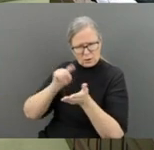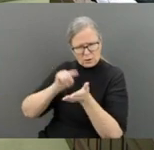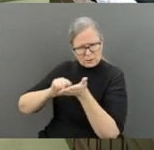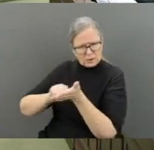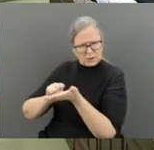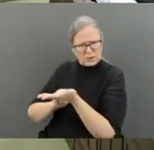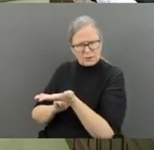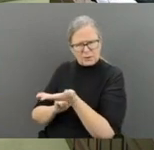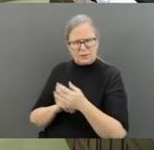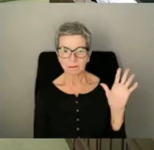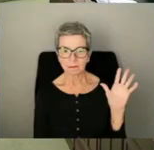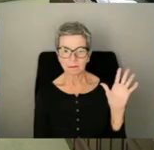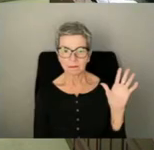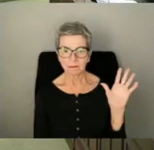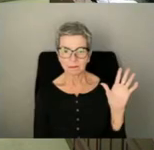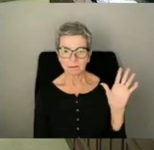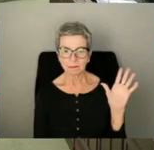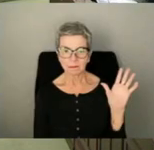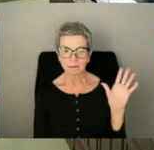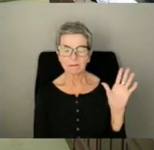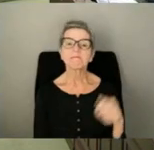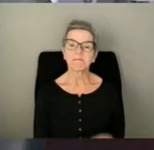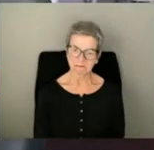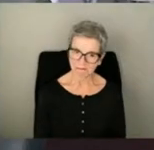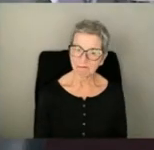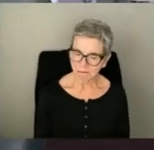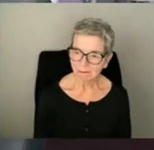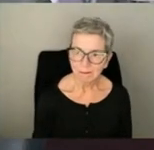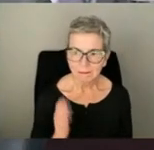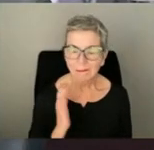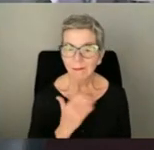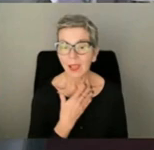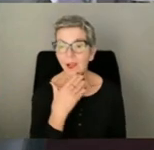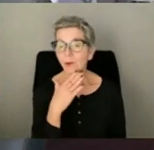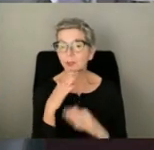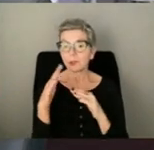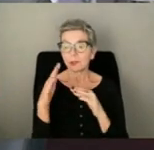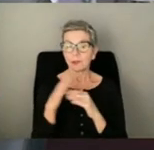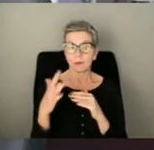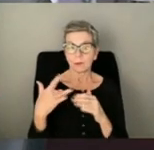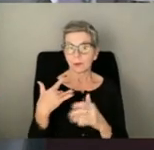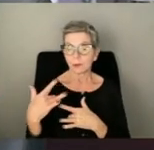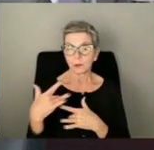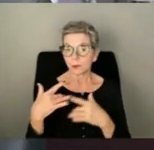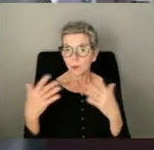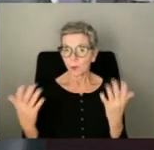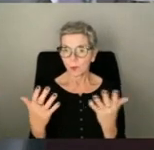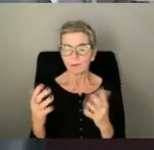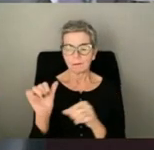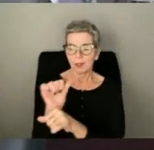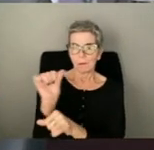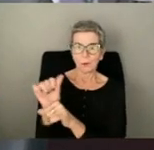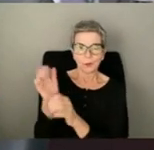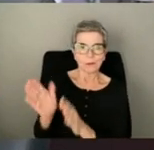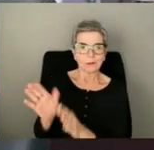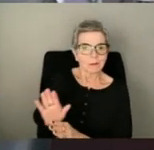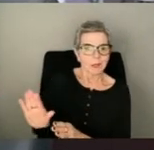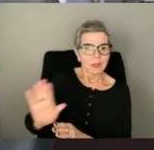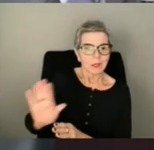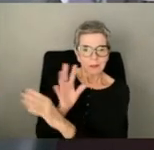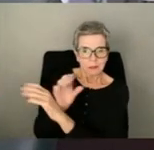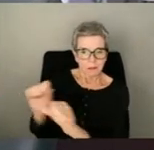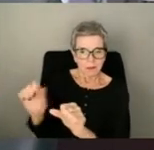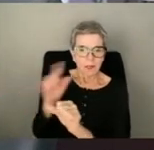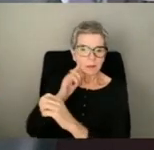number one concern in this side of the House and with the UCP government is the safety of Albertans and the protection of their property as they go forward. We